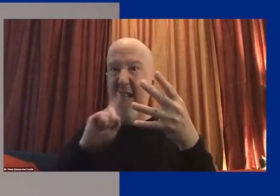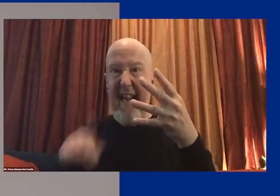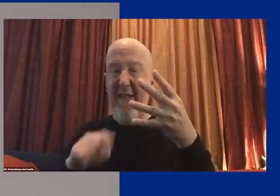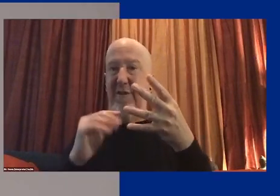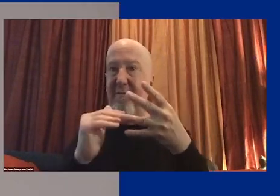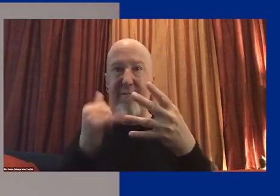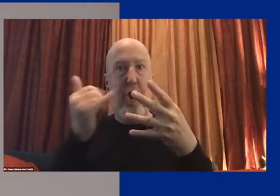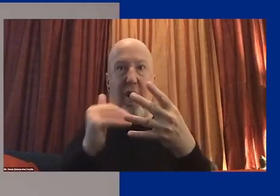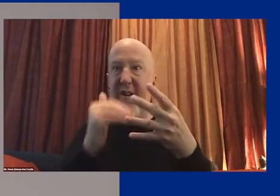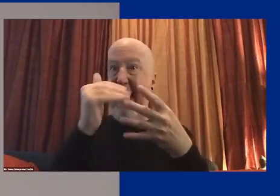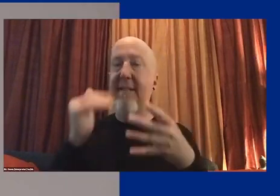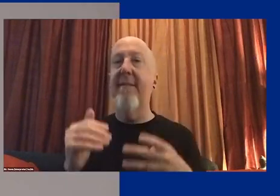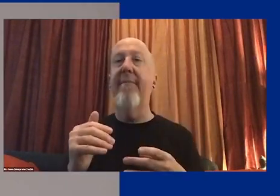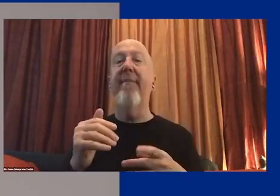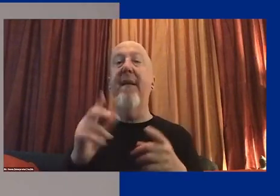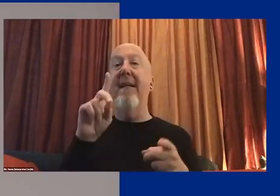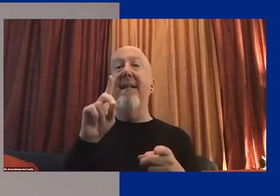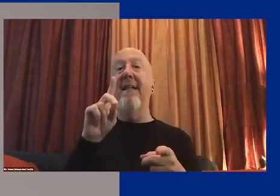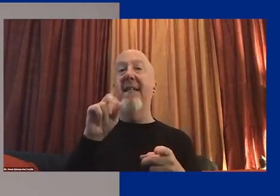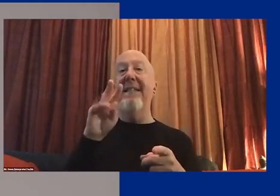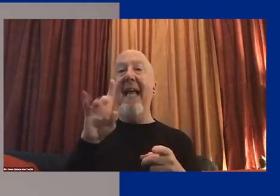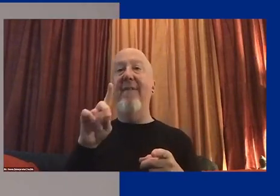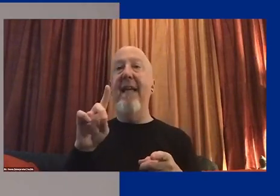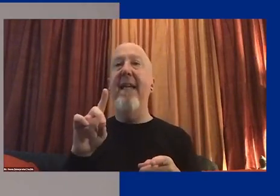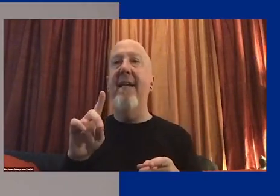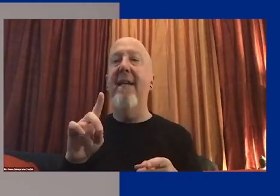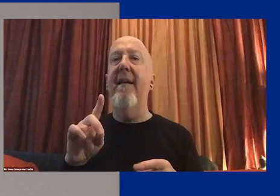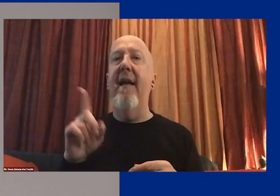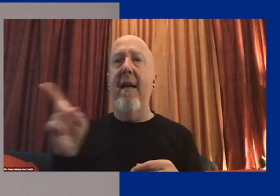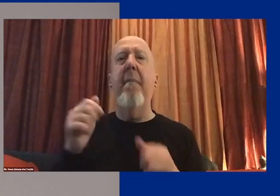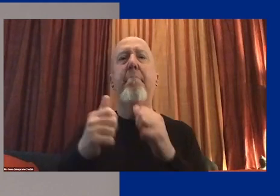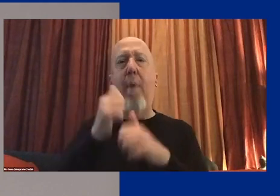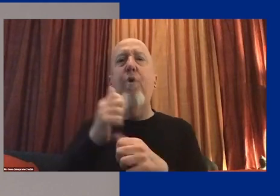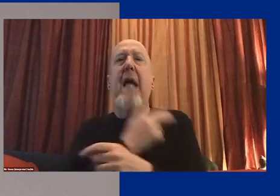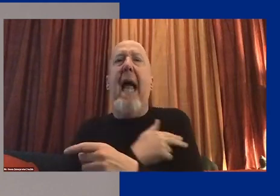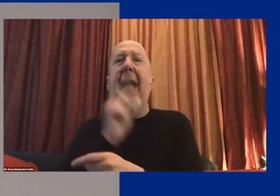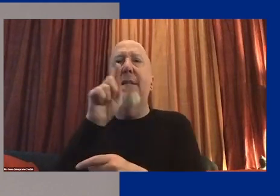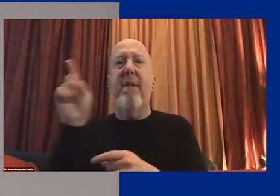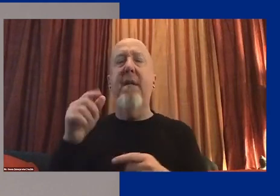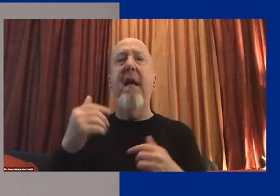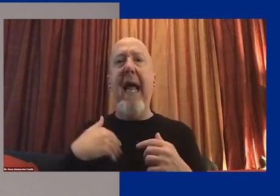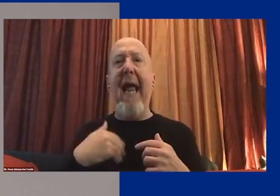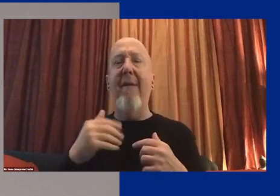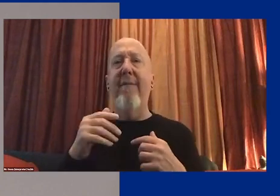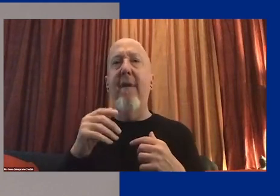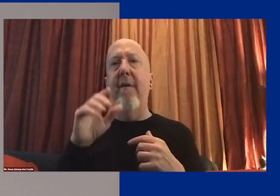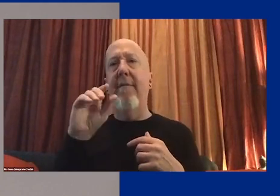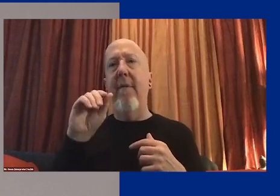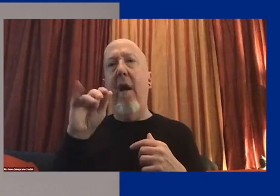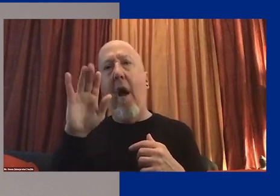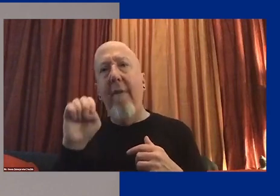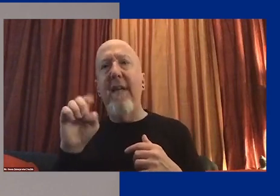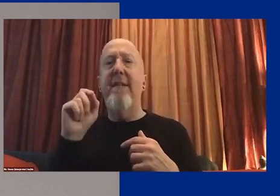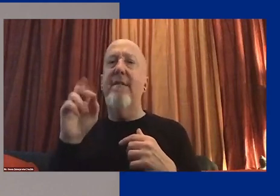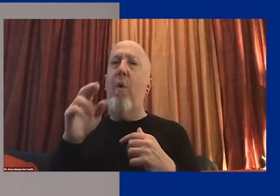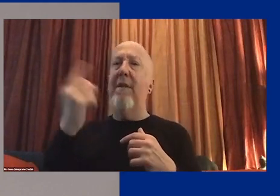This is David. AC mentioned in their presentation that most hospitals have an office of an ombudsperson or something like